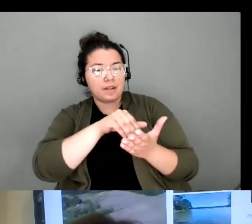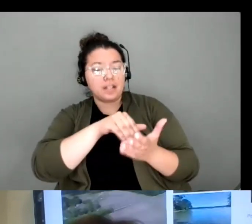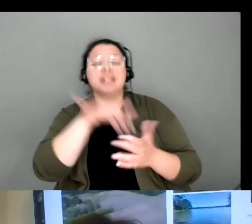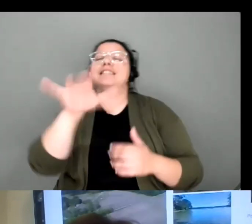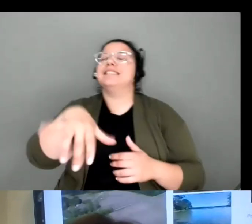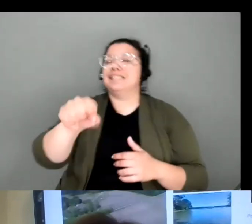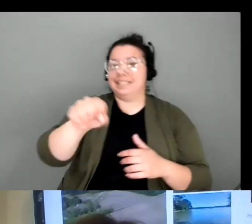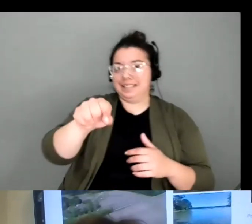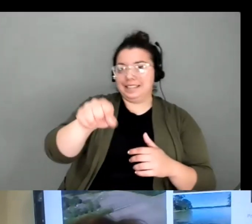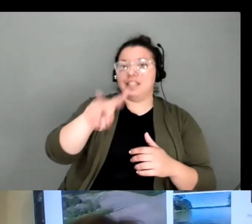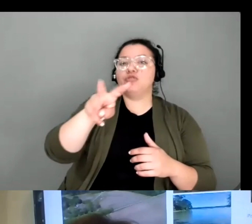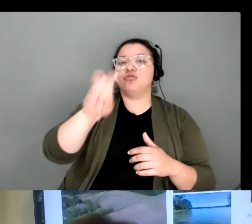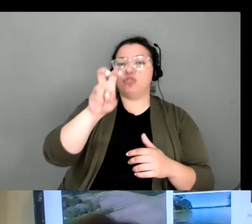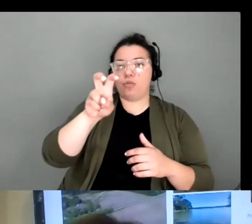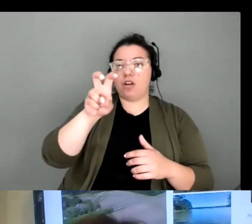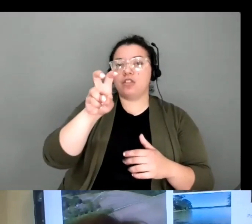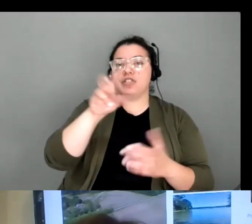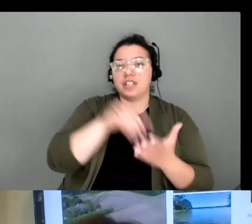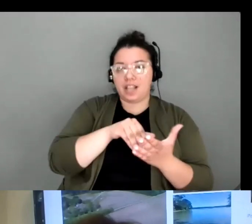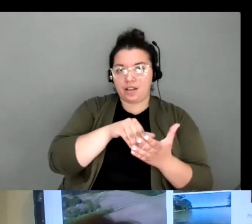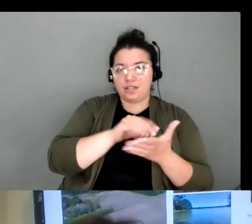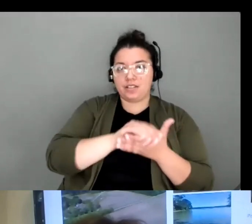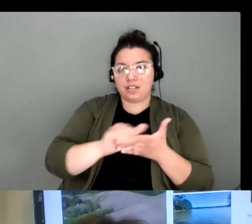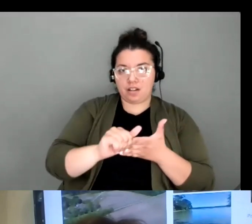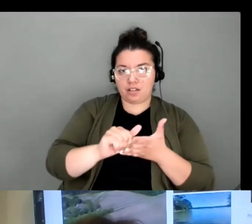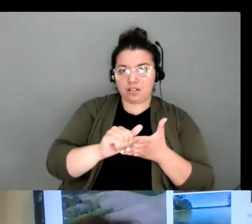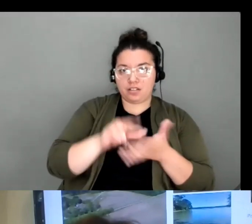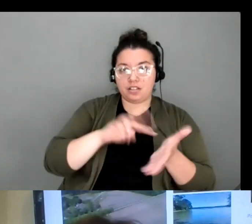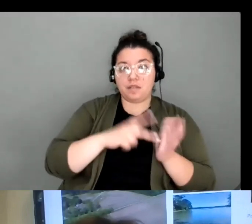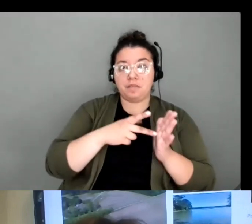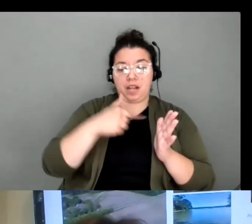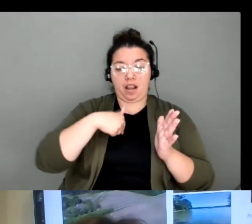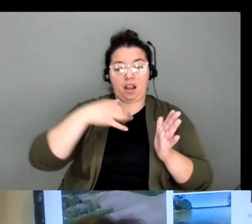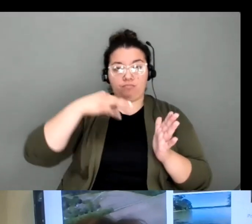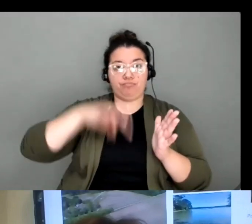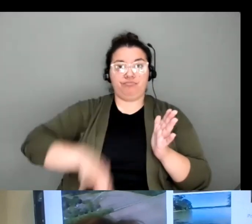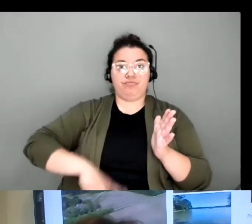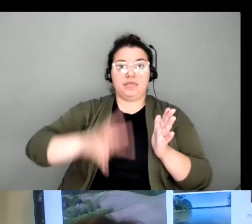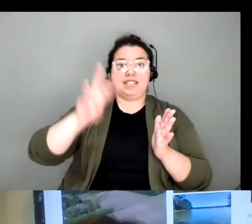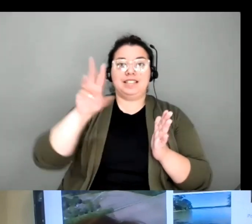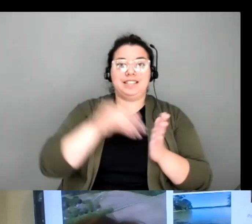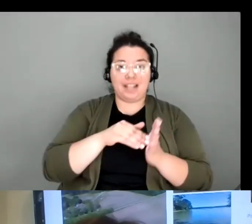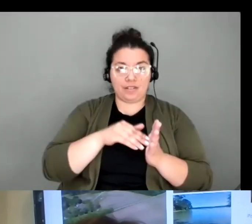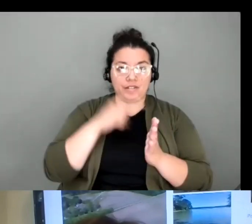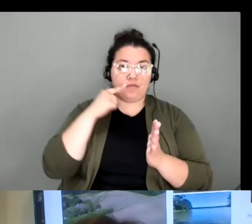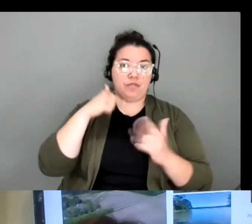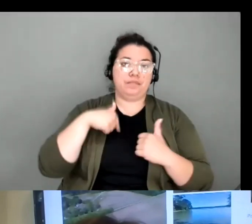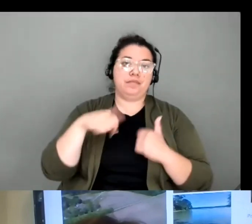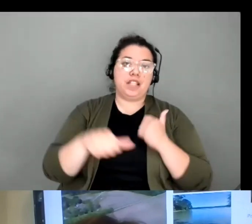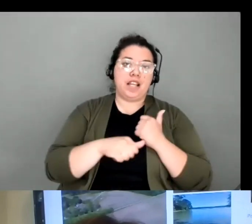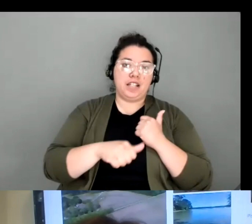$200,000? $200,000 home, $6,000 is what your commission is for the agent. Okay.